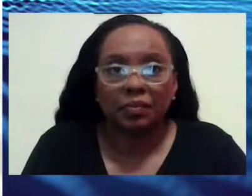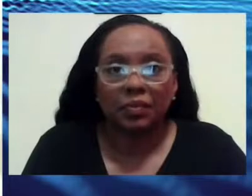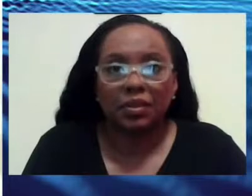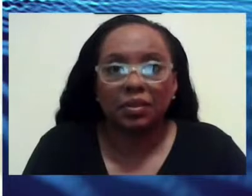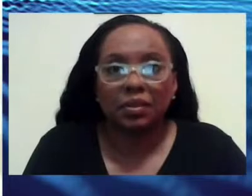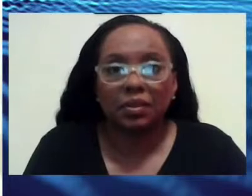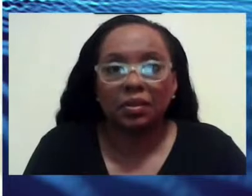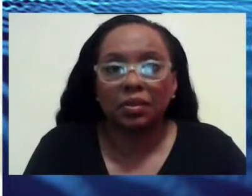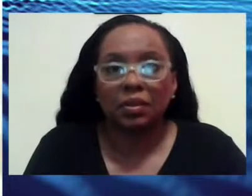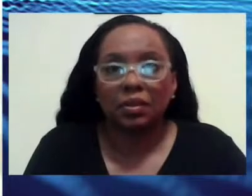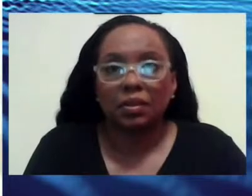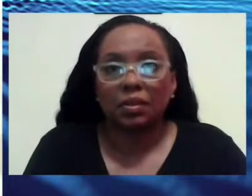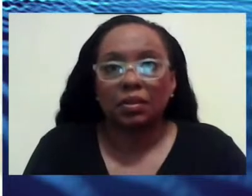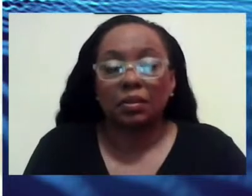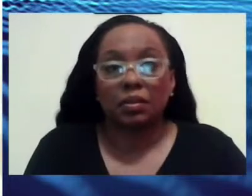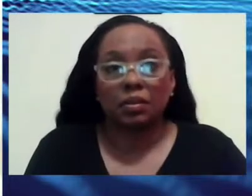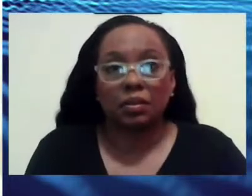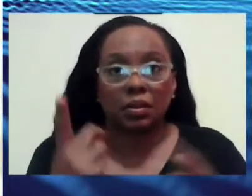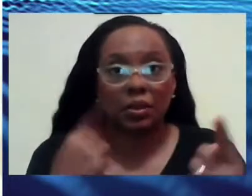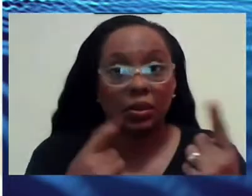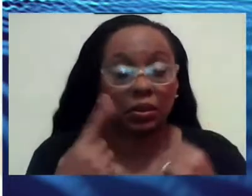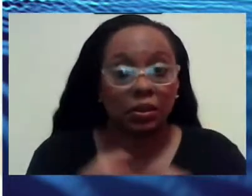Are there any further questions?